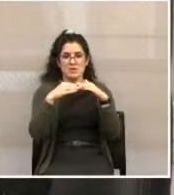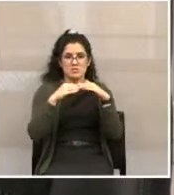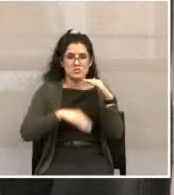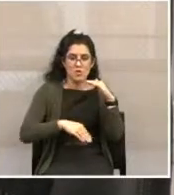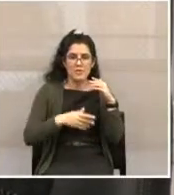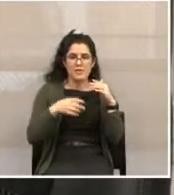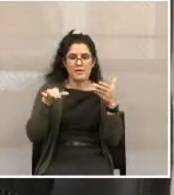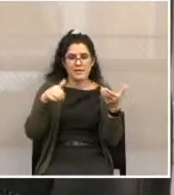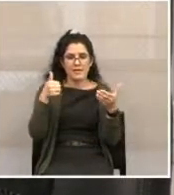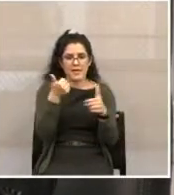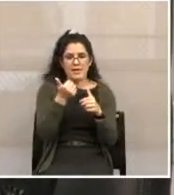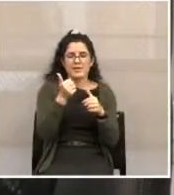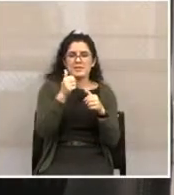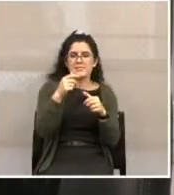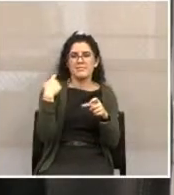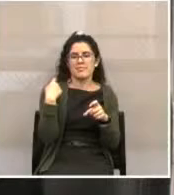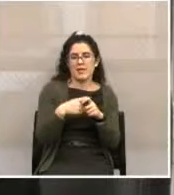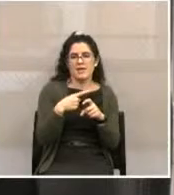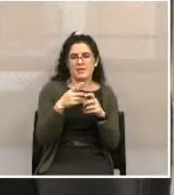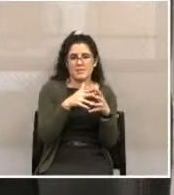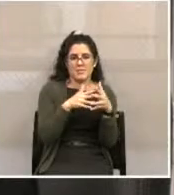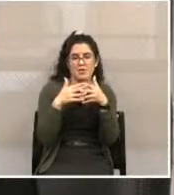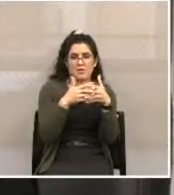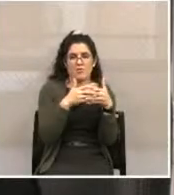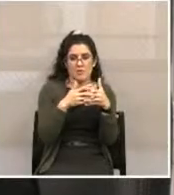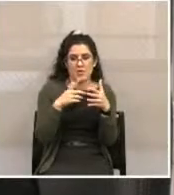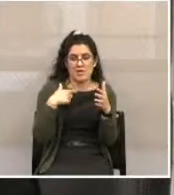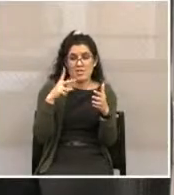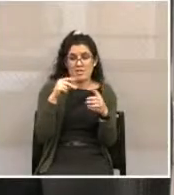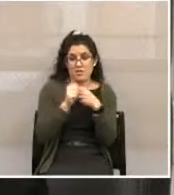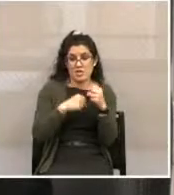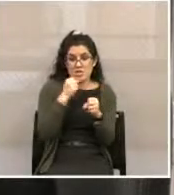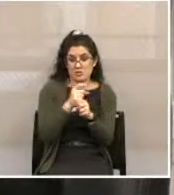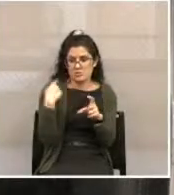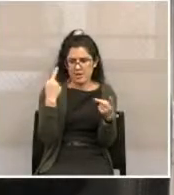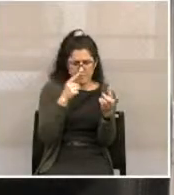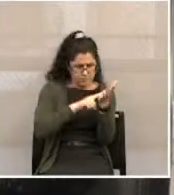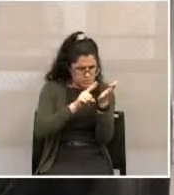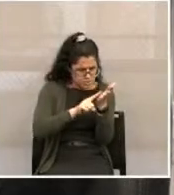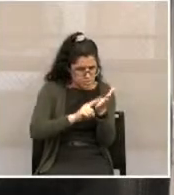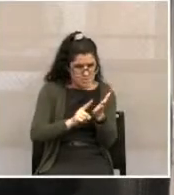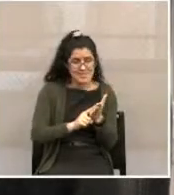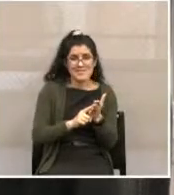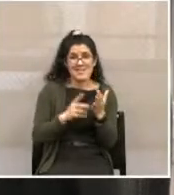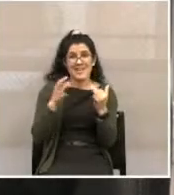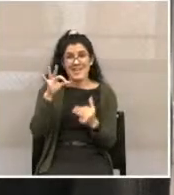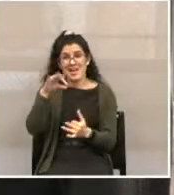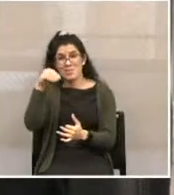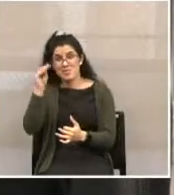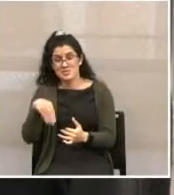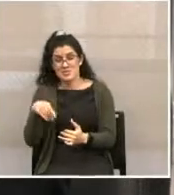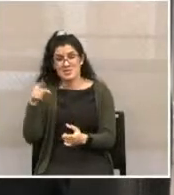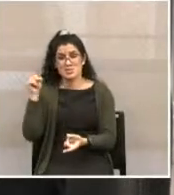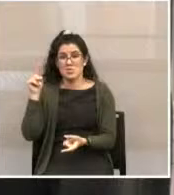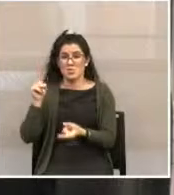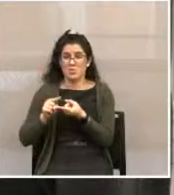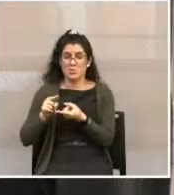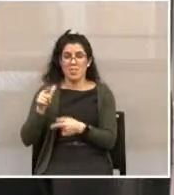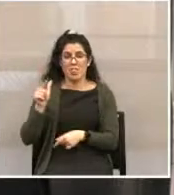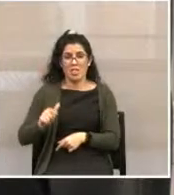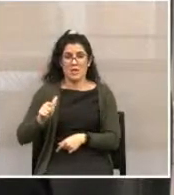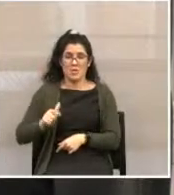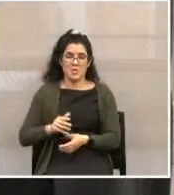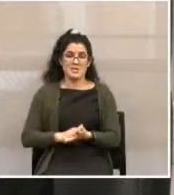Latin American legislature that I have measured over the last 30 years. So I think there needs to be a